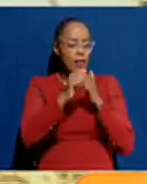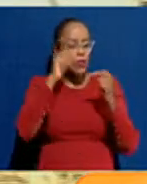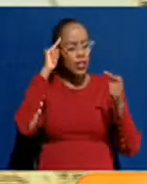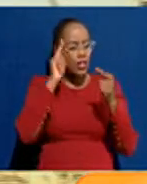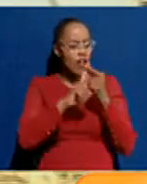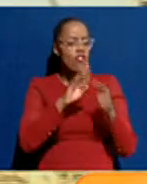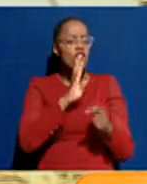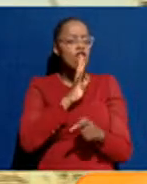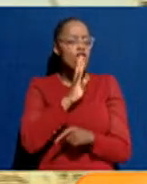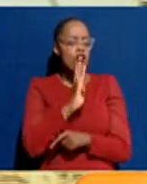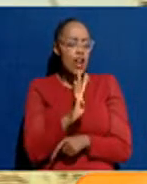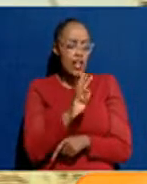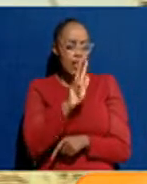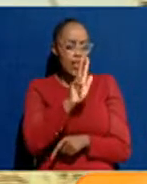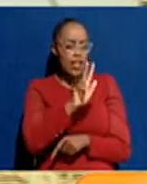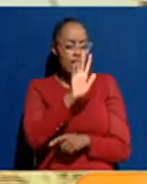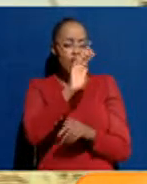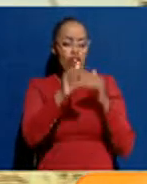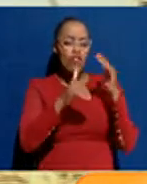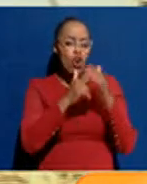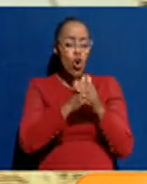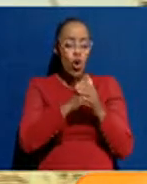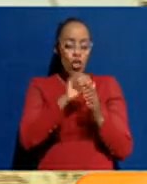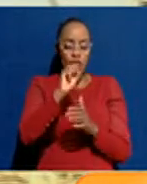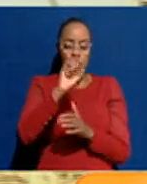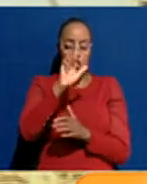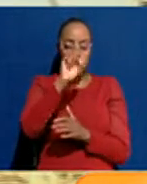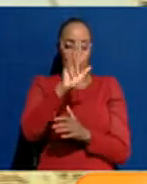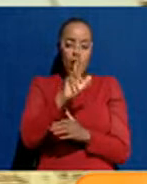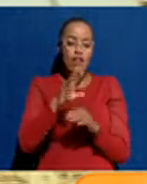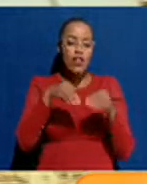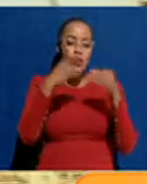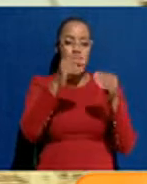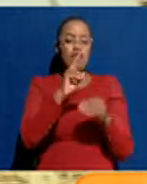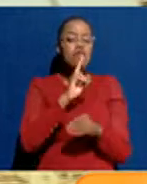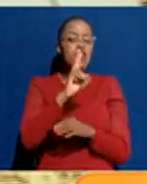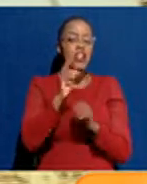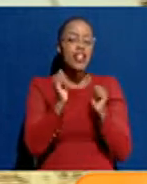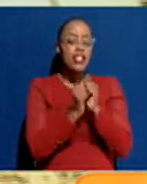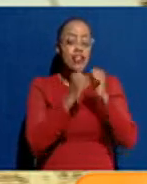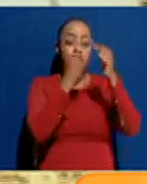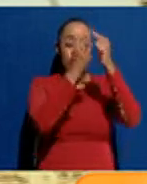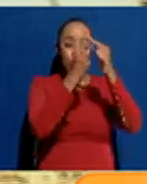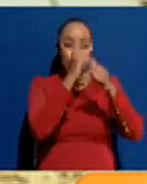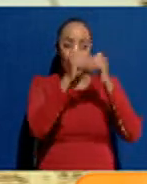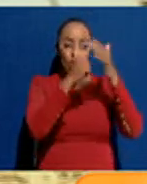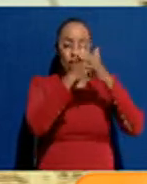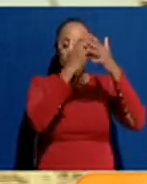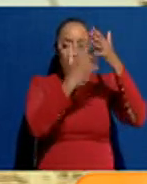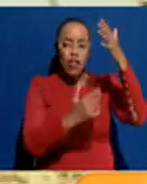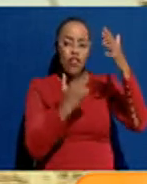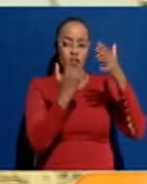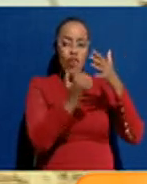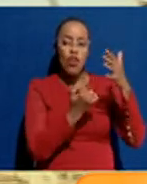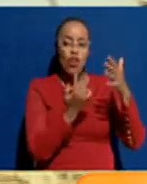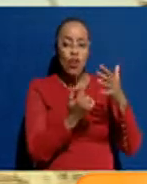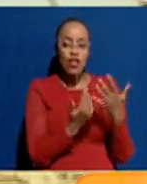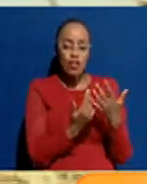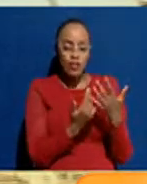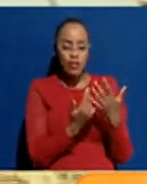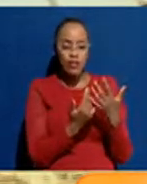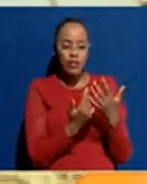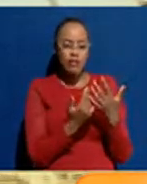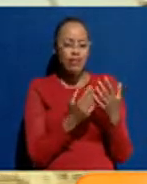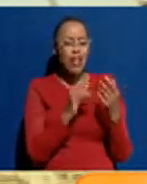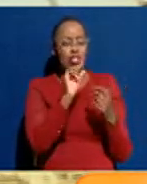give 435, all the solars, which are meant to give 210, in total, all of them were only giving us 150 megawatts. Mm-hmm.